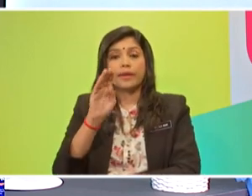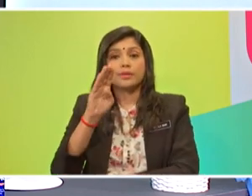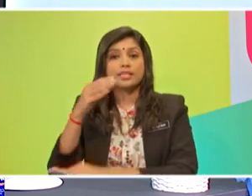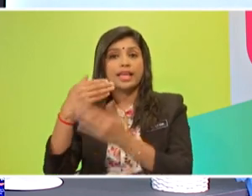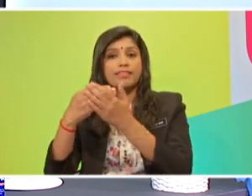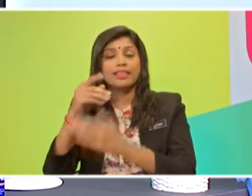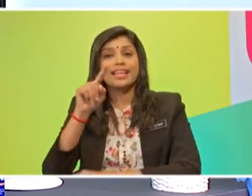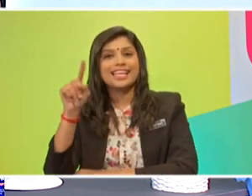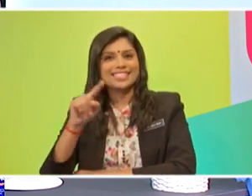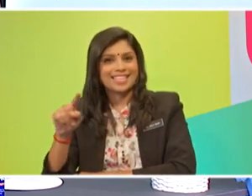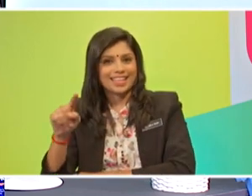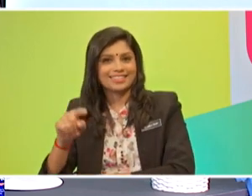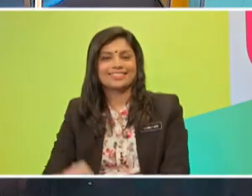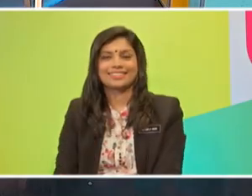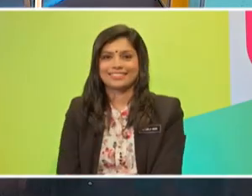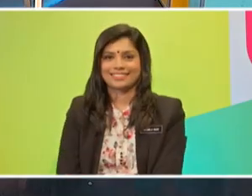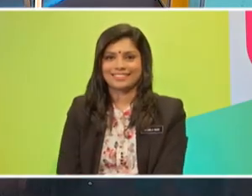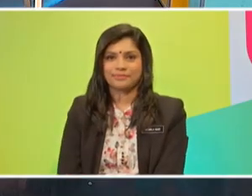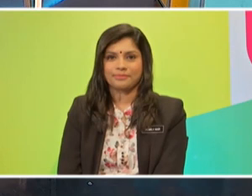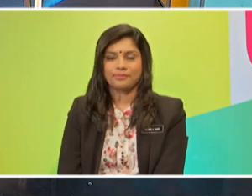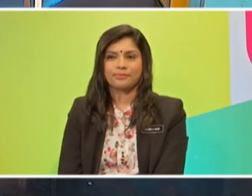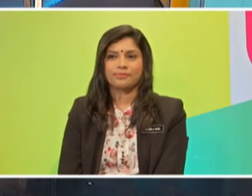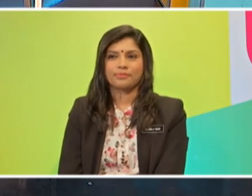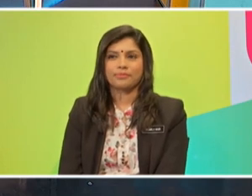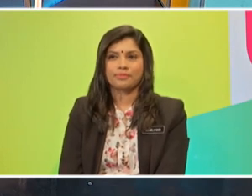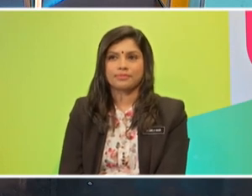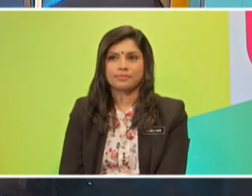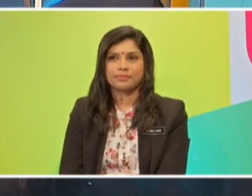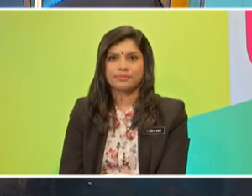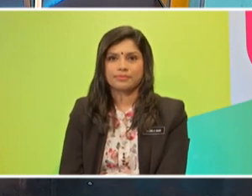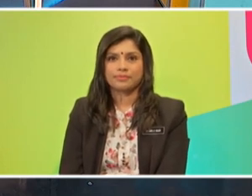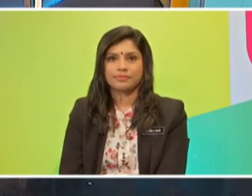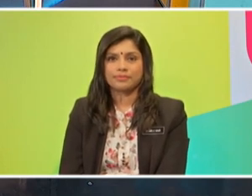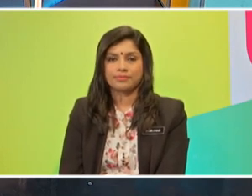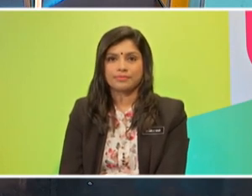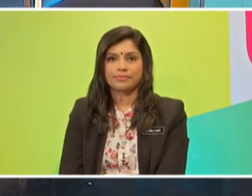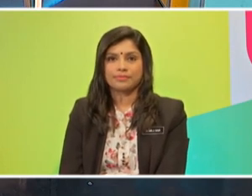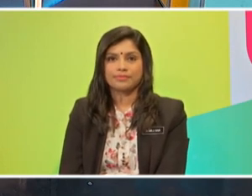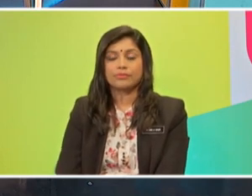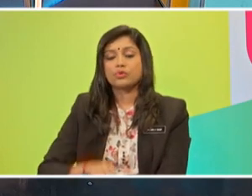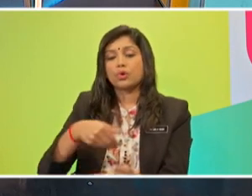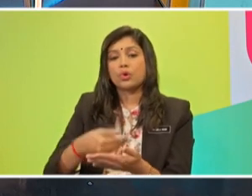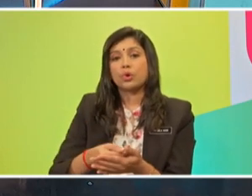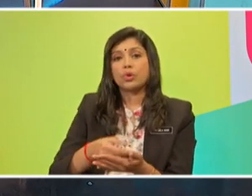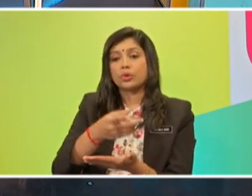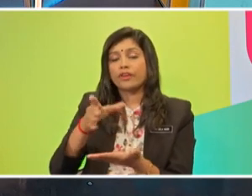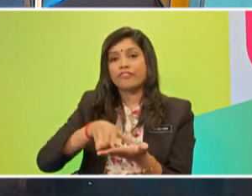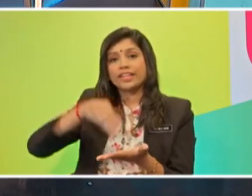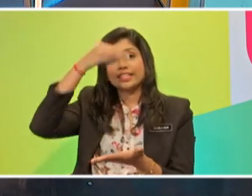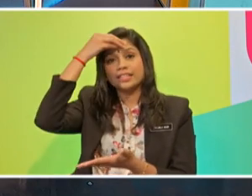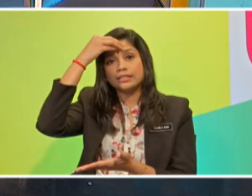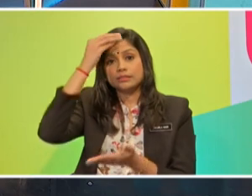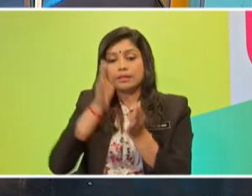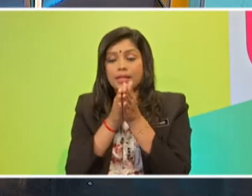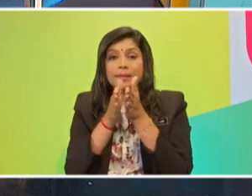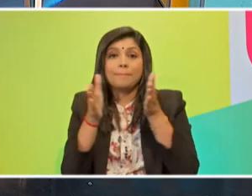That's right, because on the alphabet wheel, we've written everything in capital letters. Wow,